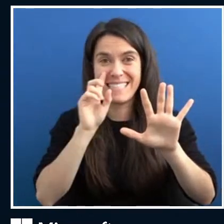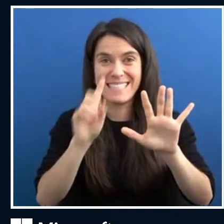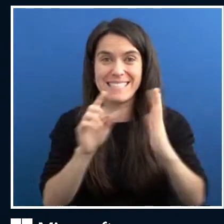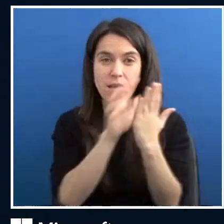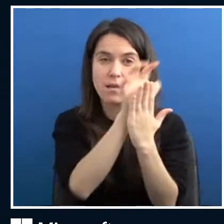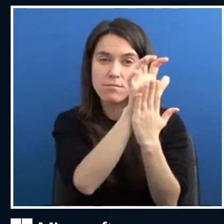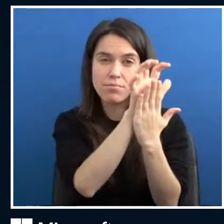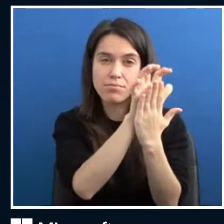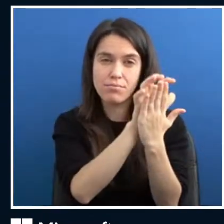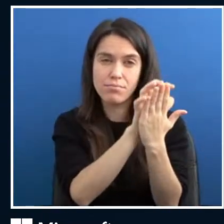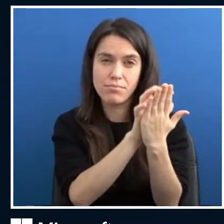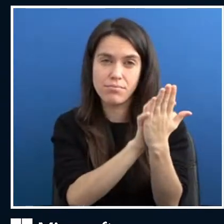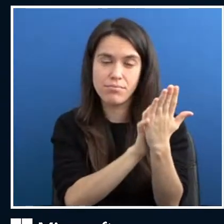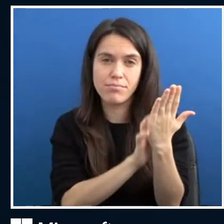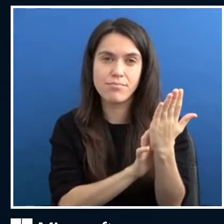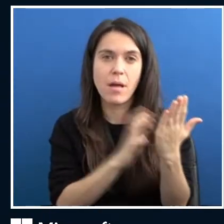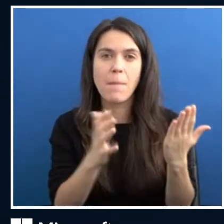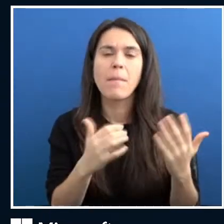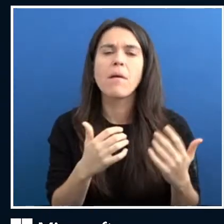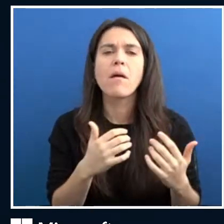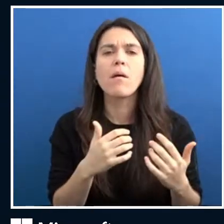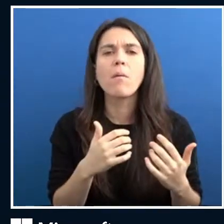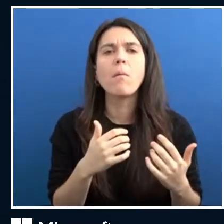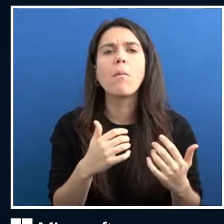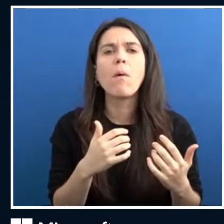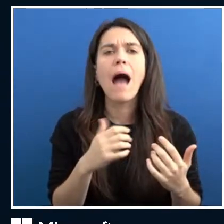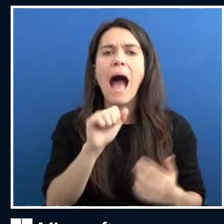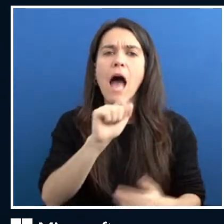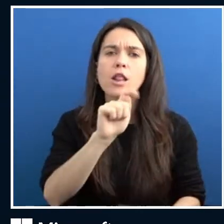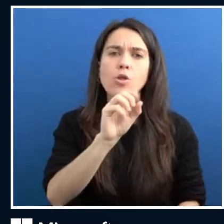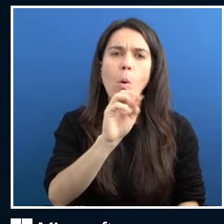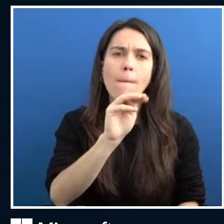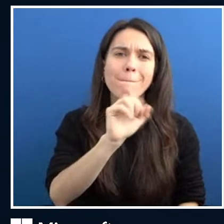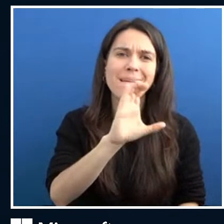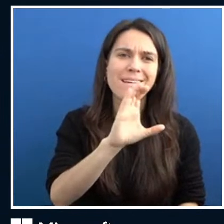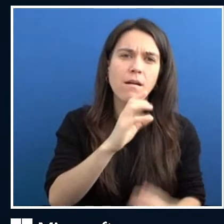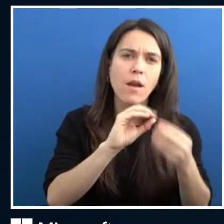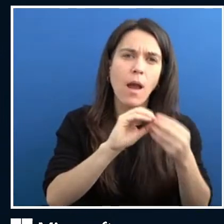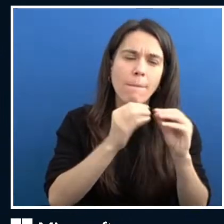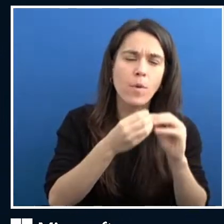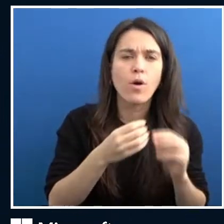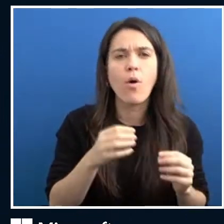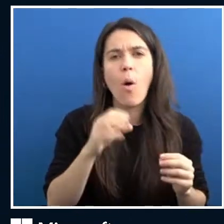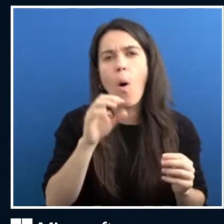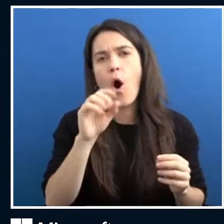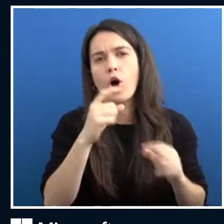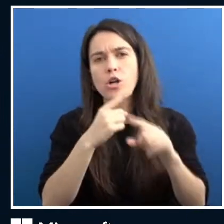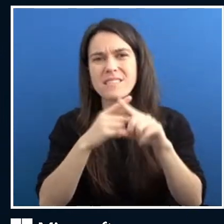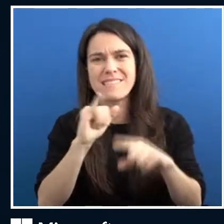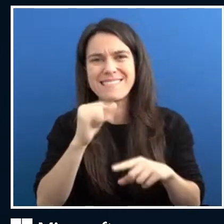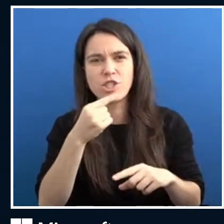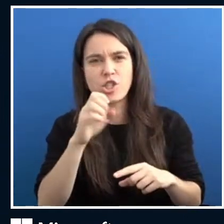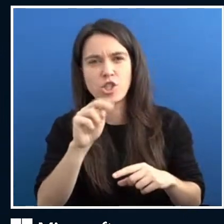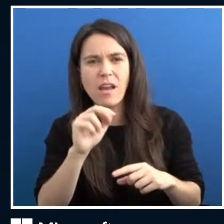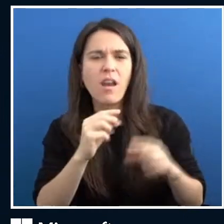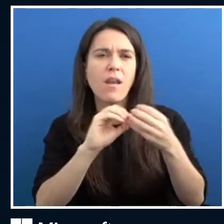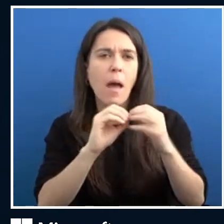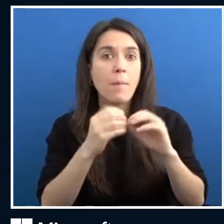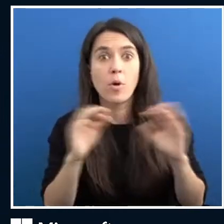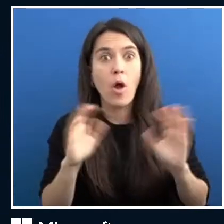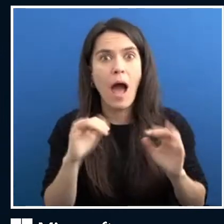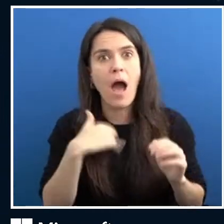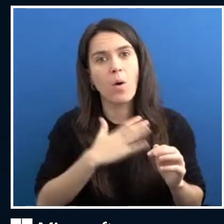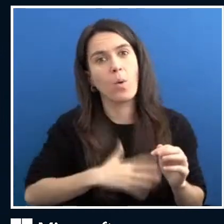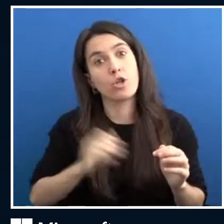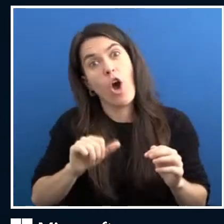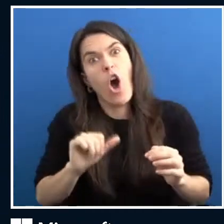need oxygen. What happens is you could use a blank space as oxygen's atomic number is 8. So oxygen